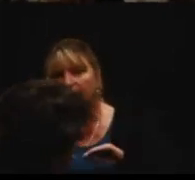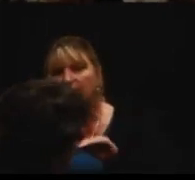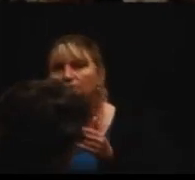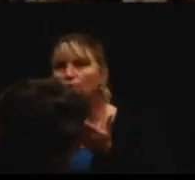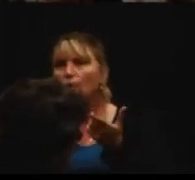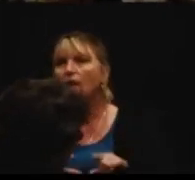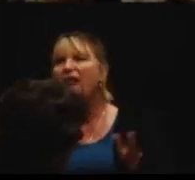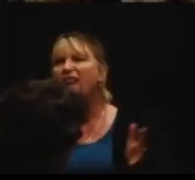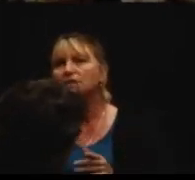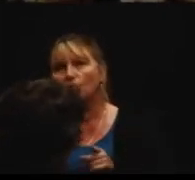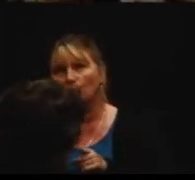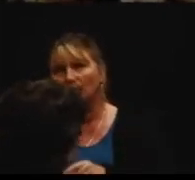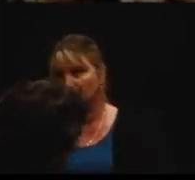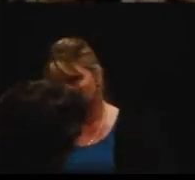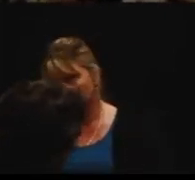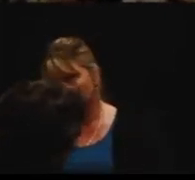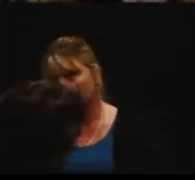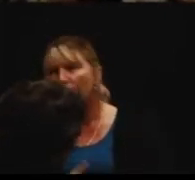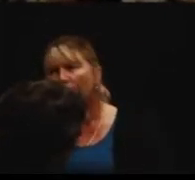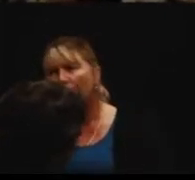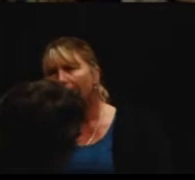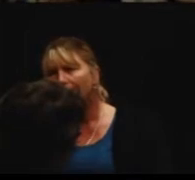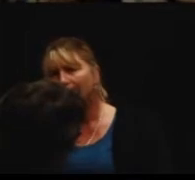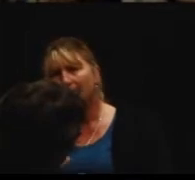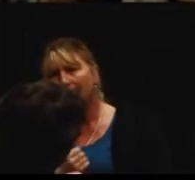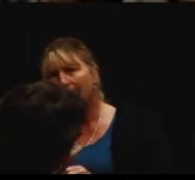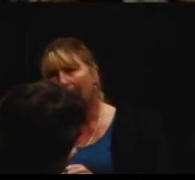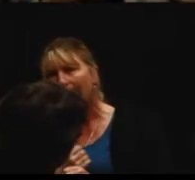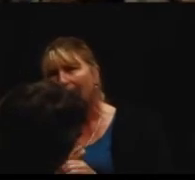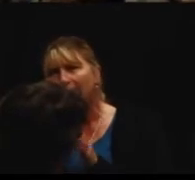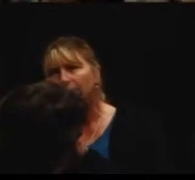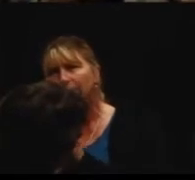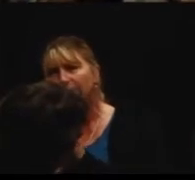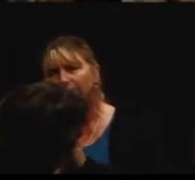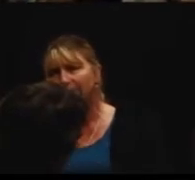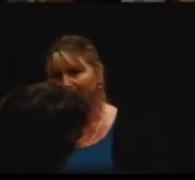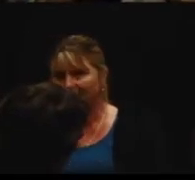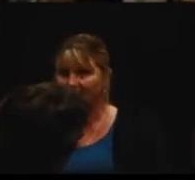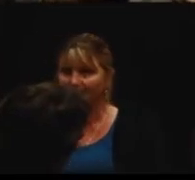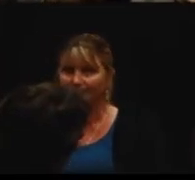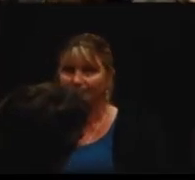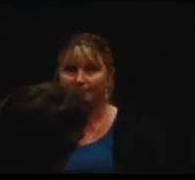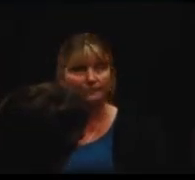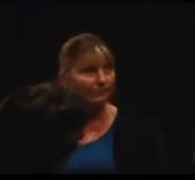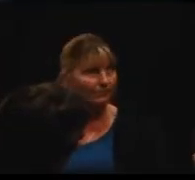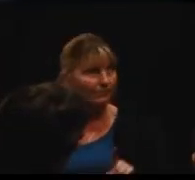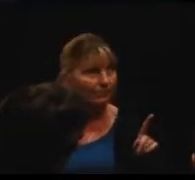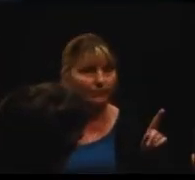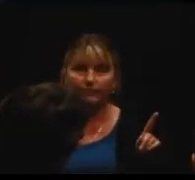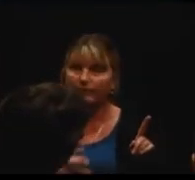language in less than 3 weeks. So please make that plea. And the old NZICT, the